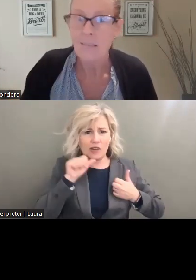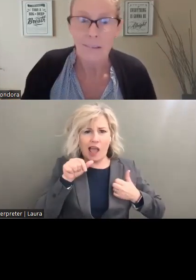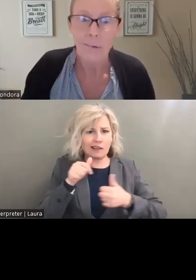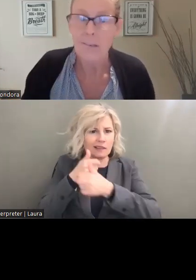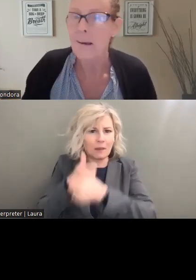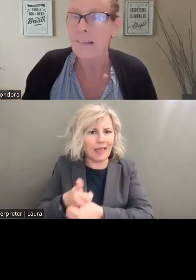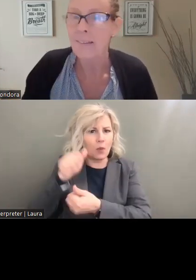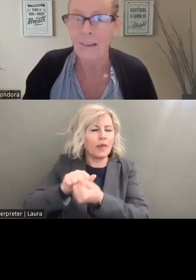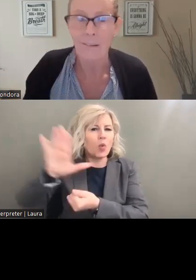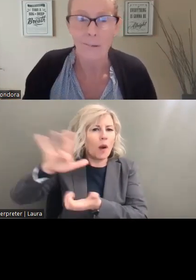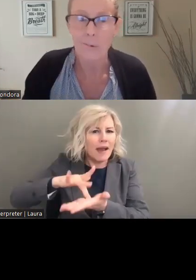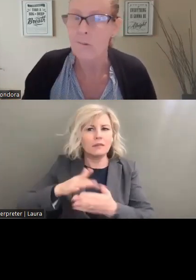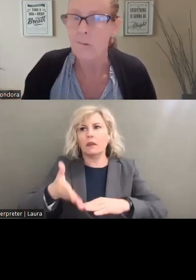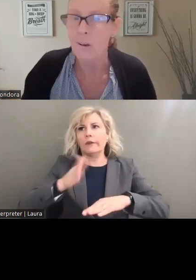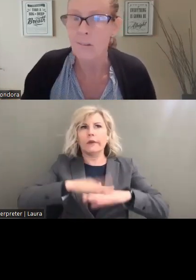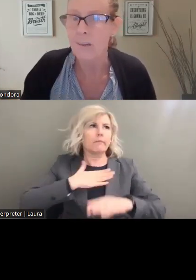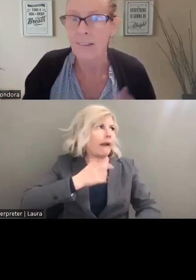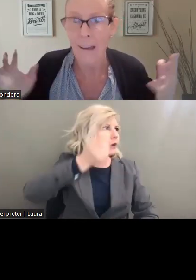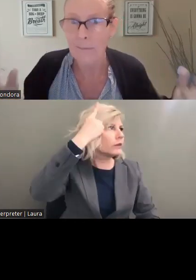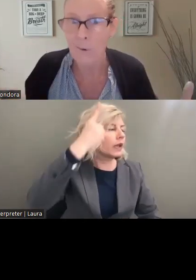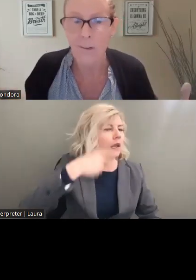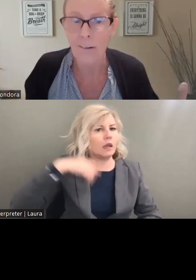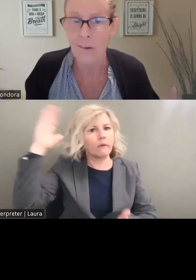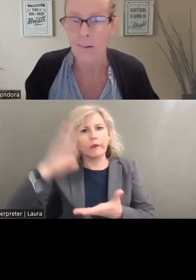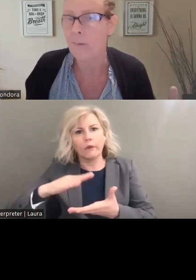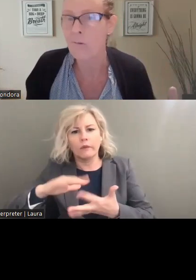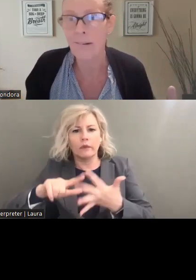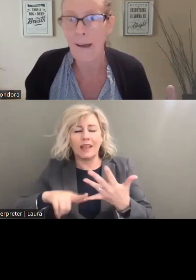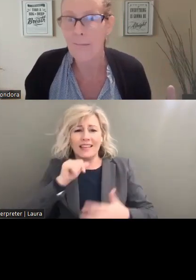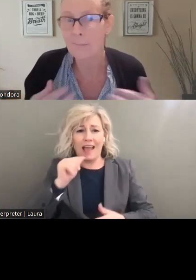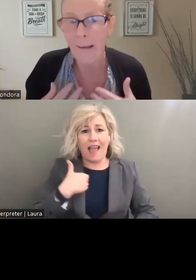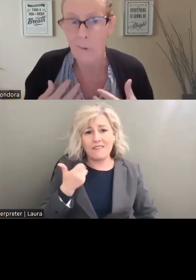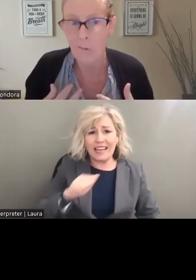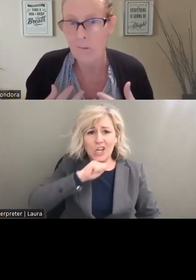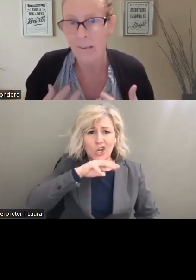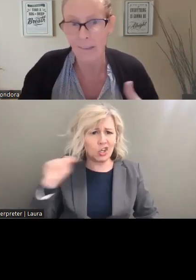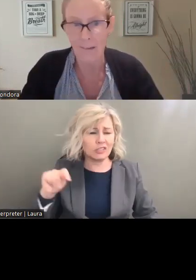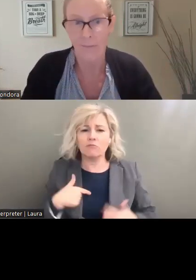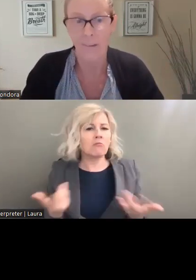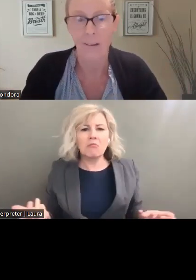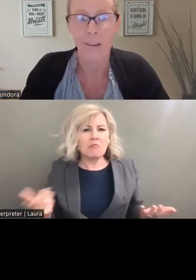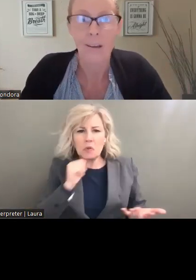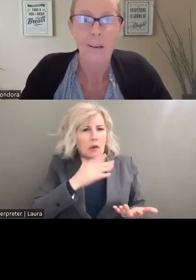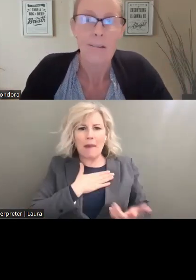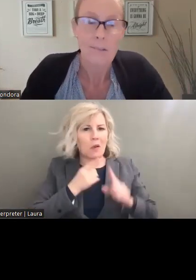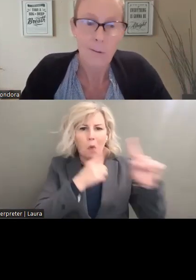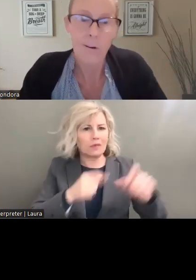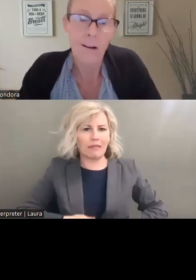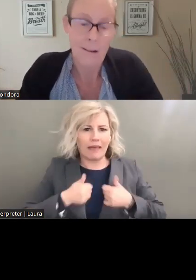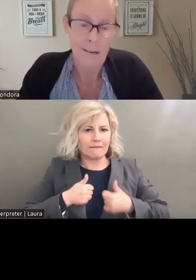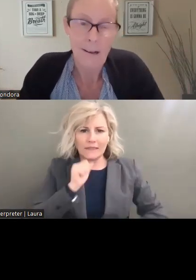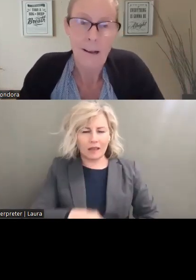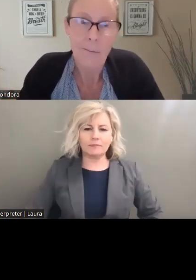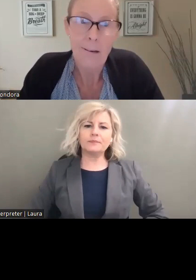your meds, increase my insight, reduce assaults, and have no dirty urines. Those are not my goals in life.